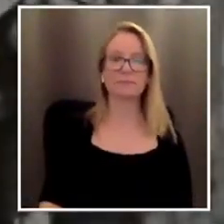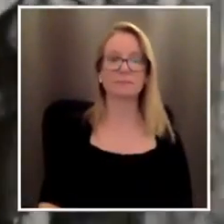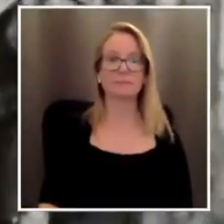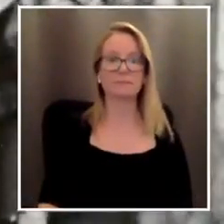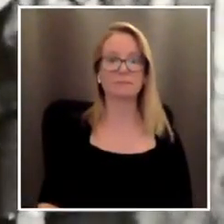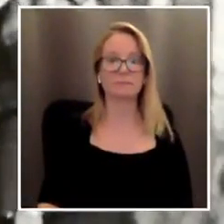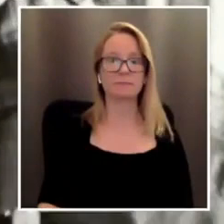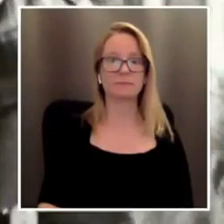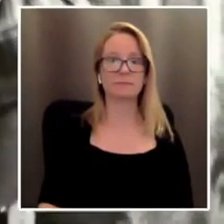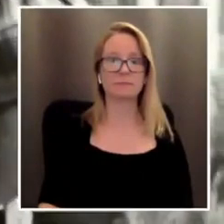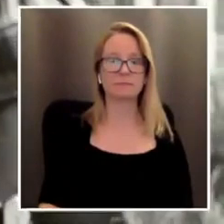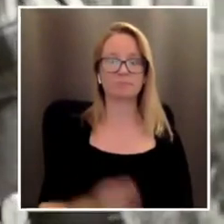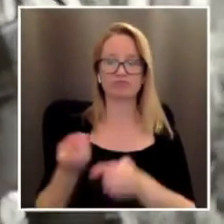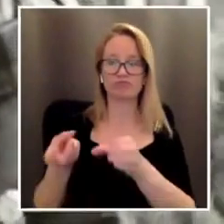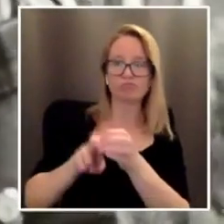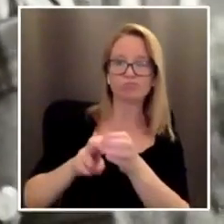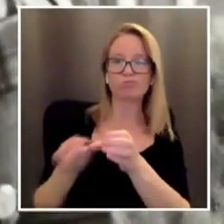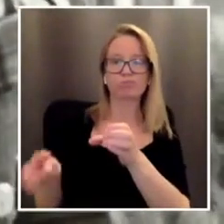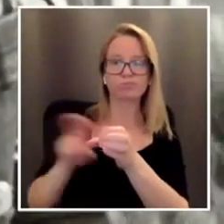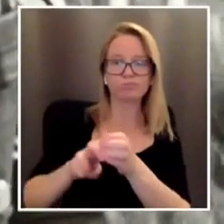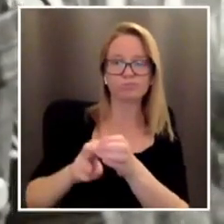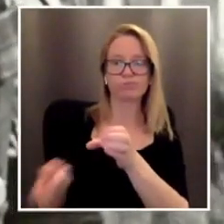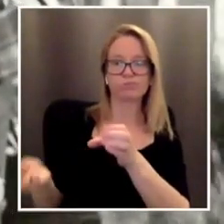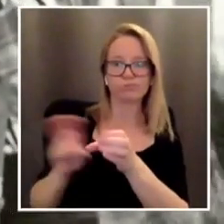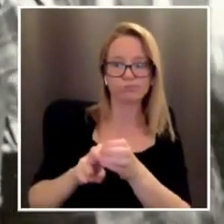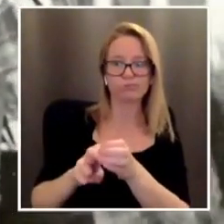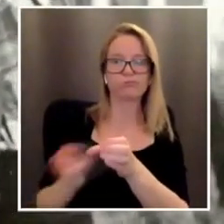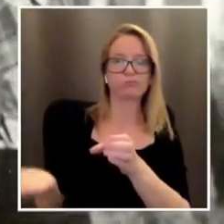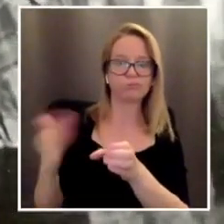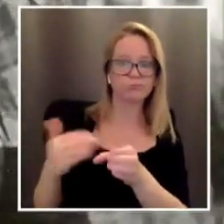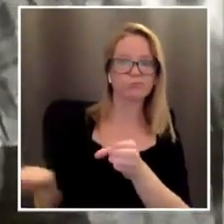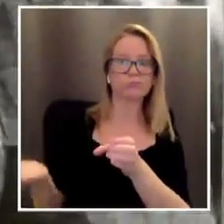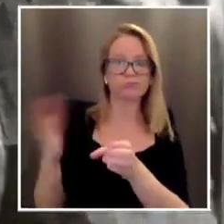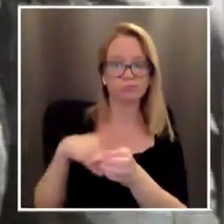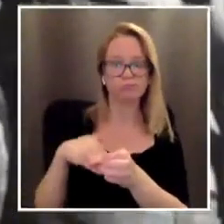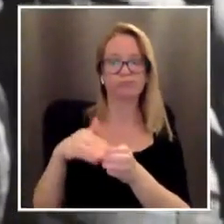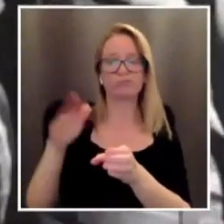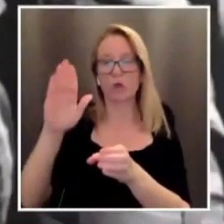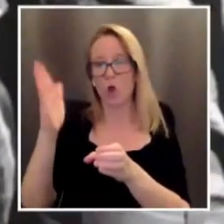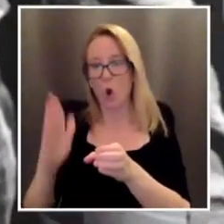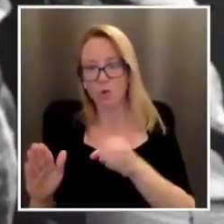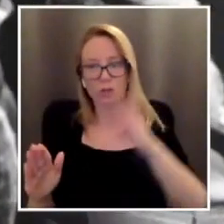Picking up passengers coast to coast.